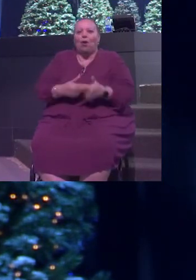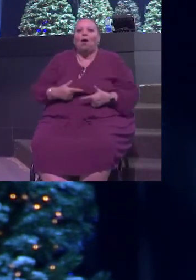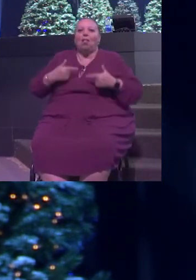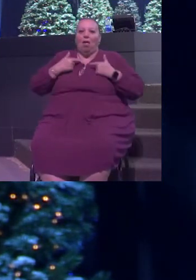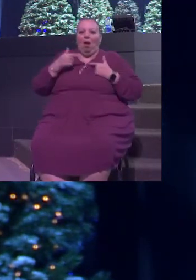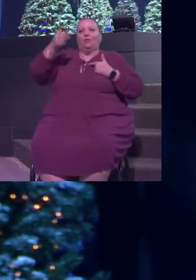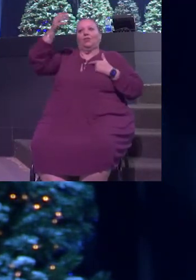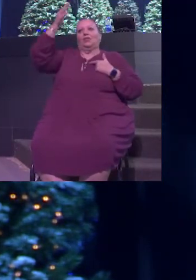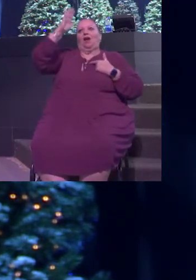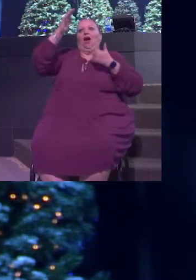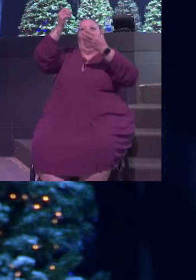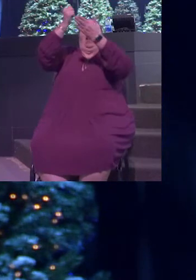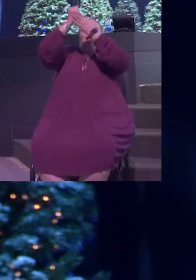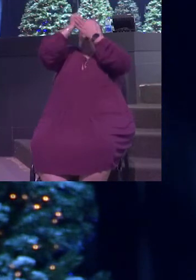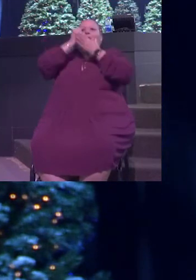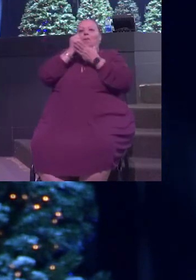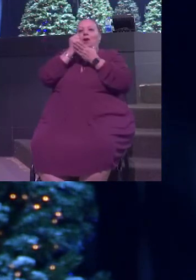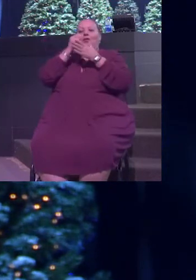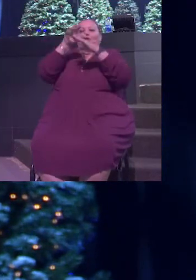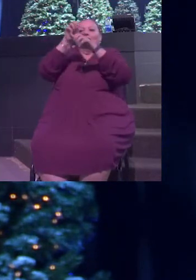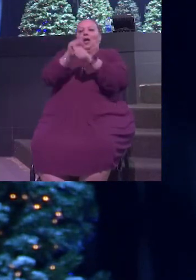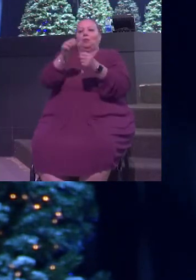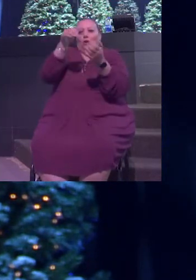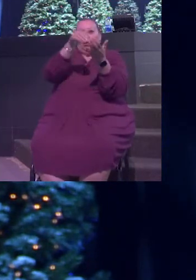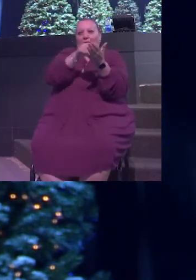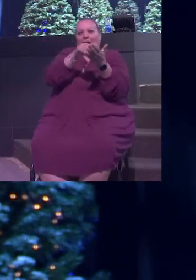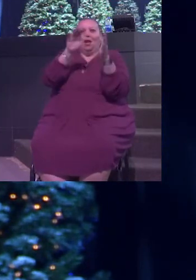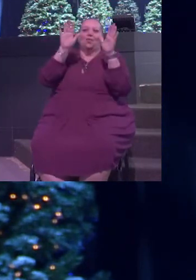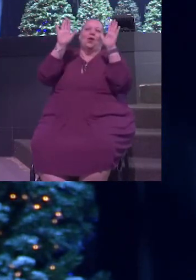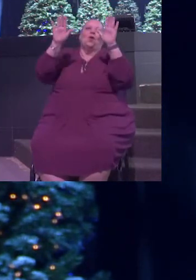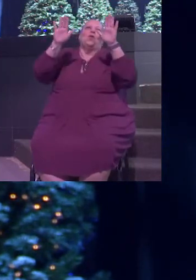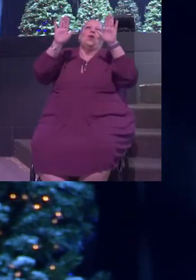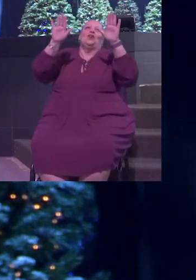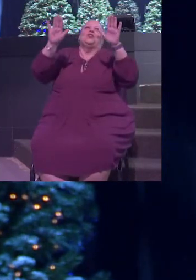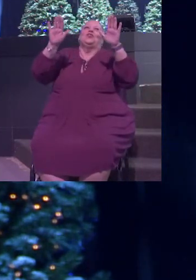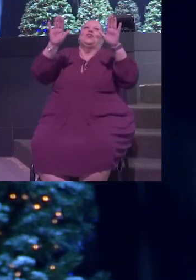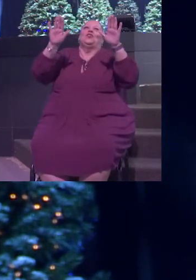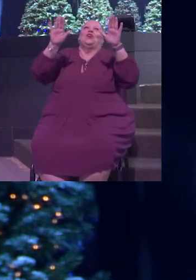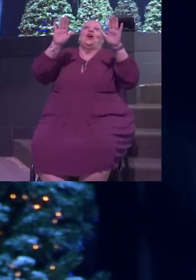lives. God, help us to recapture the wonder